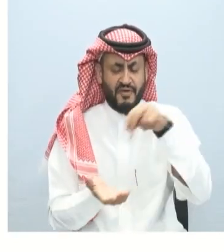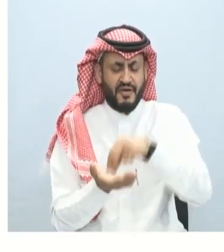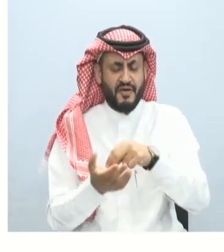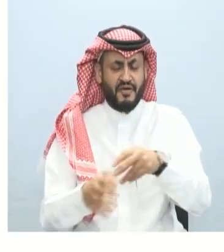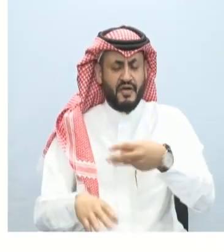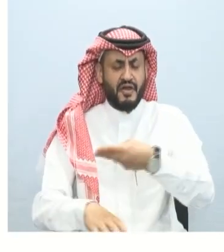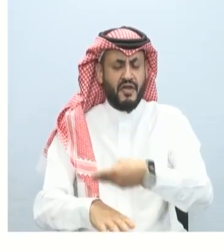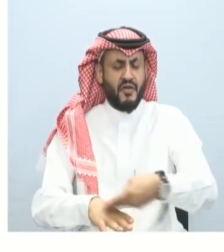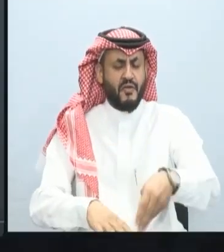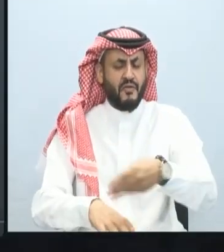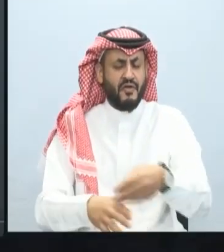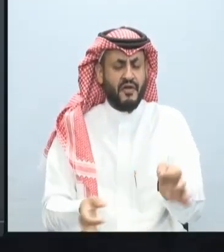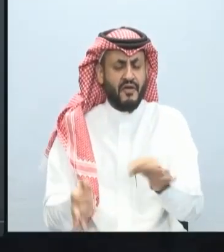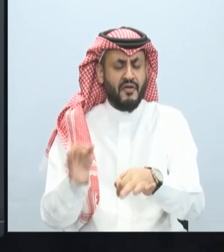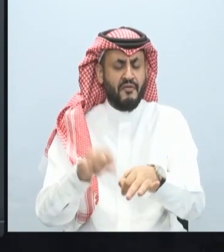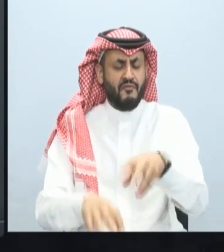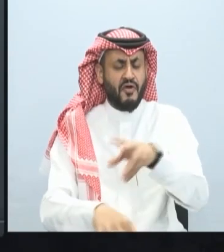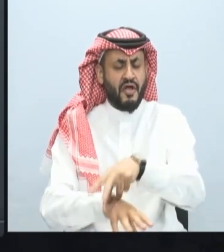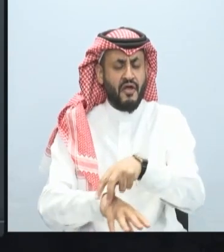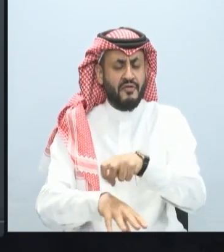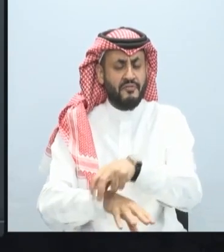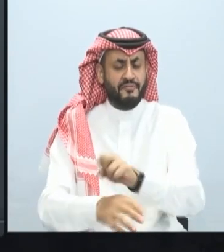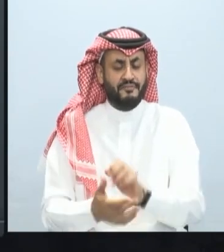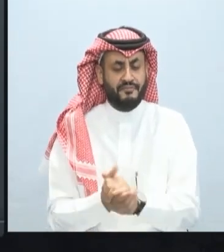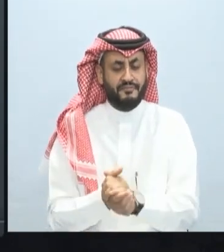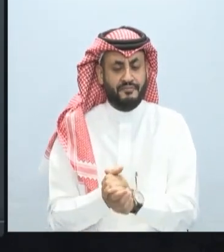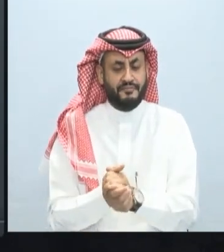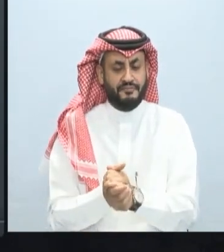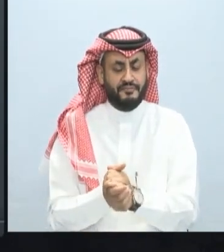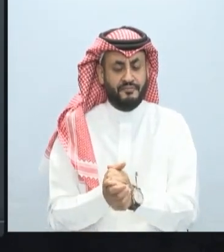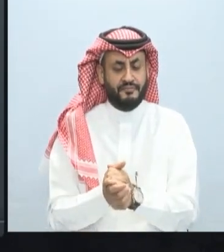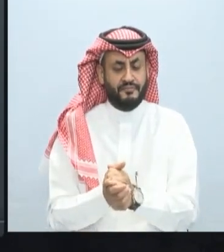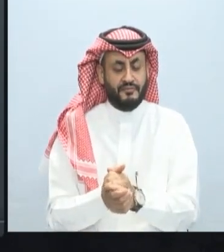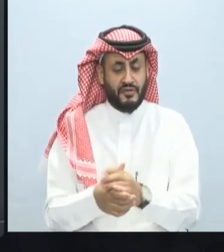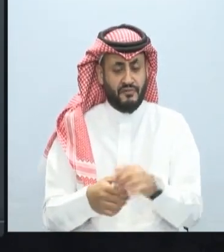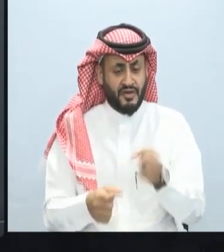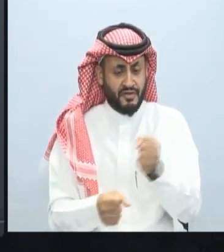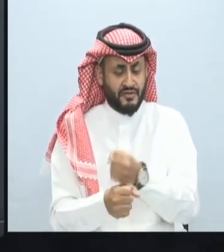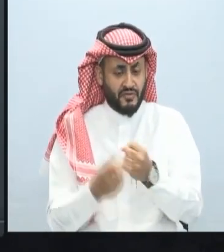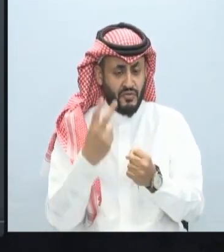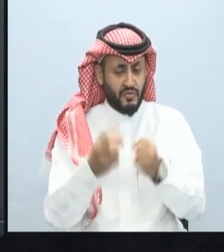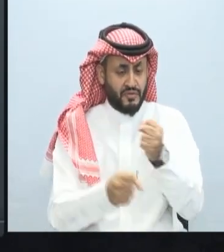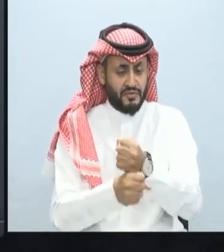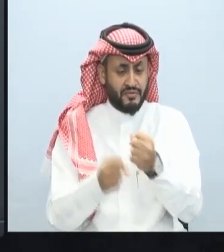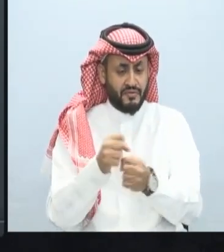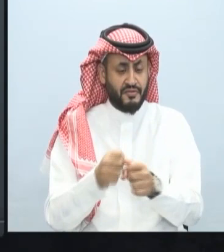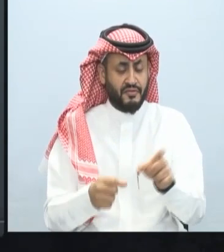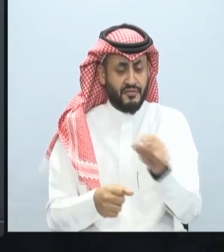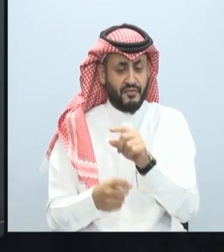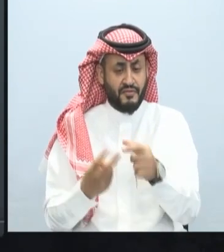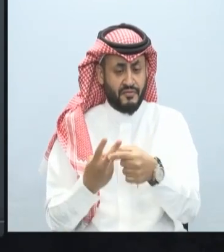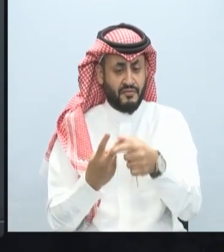cancer. Here in this sentence, if you notice, we studied 2 structures and they are both in the